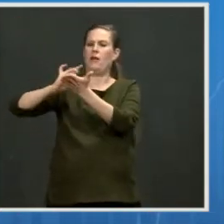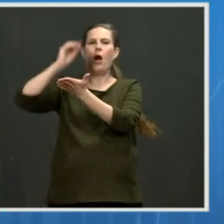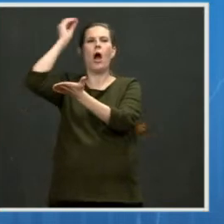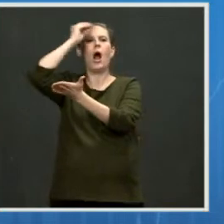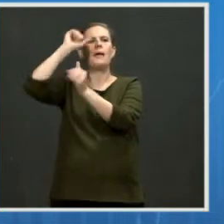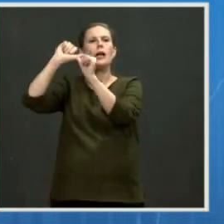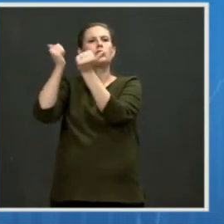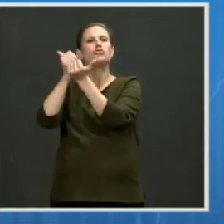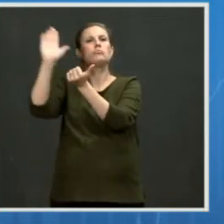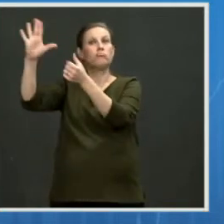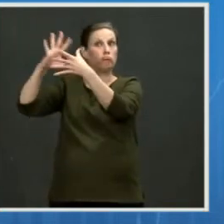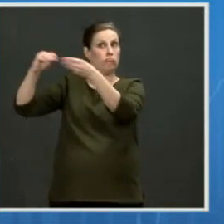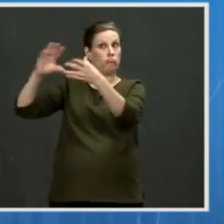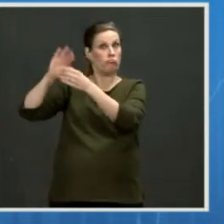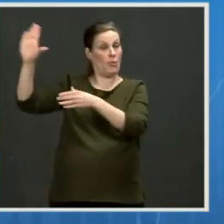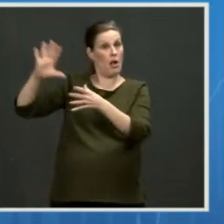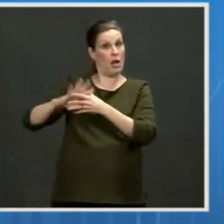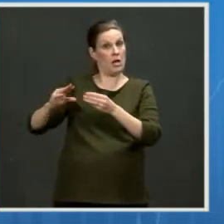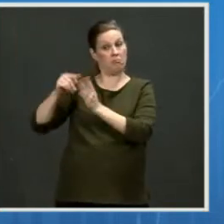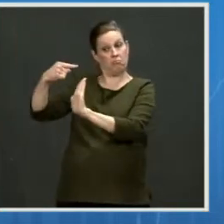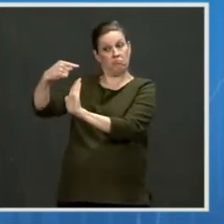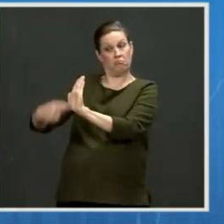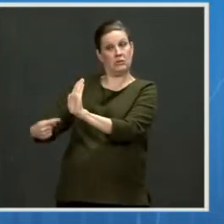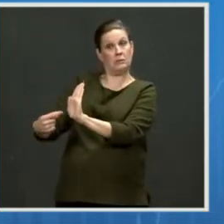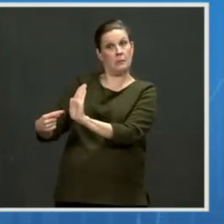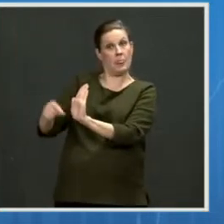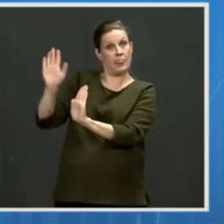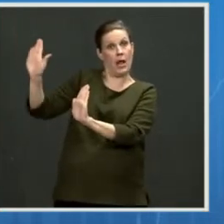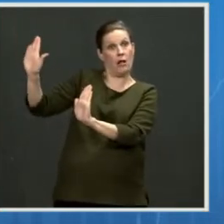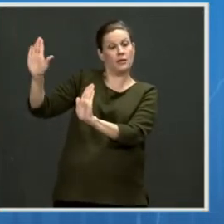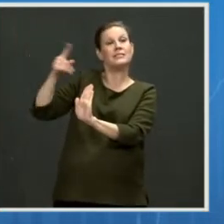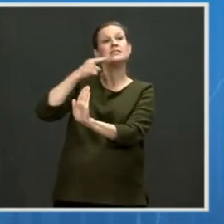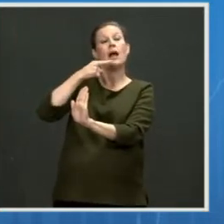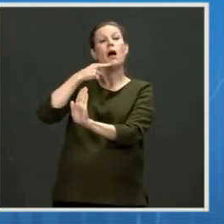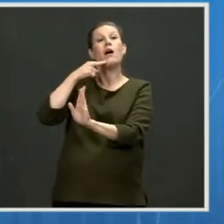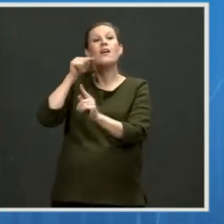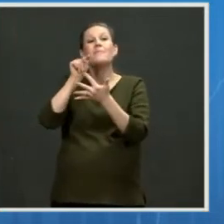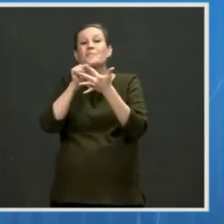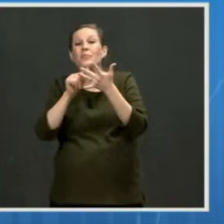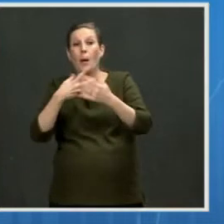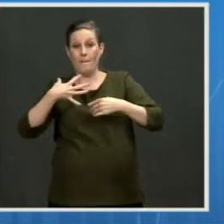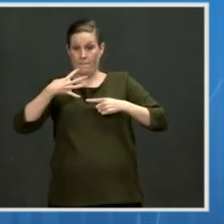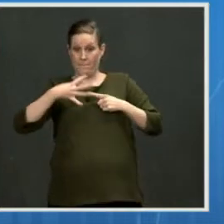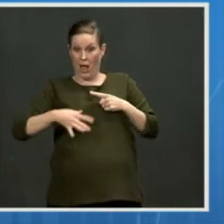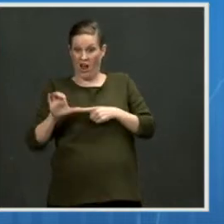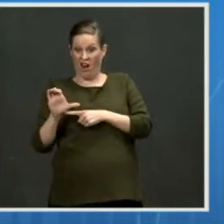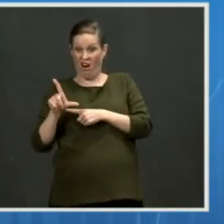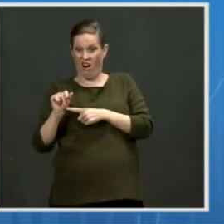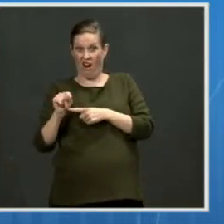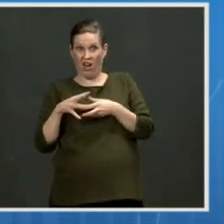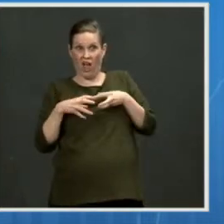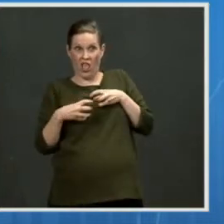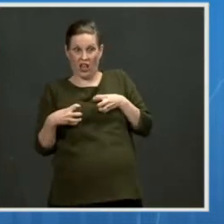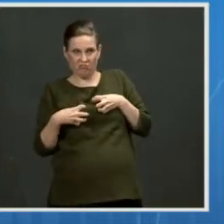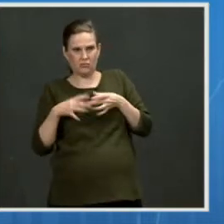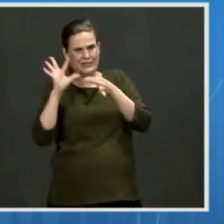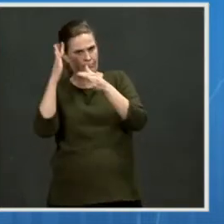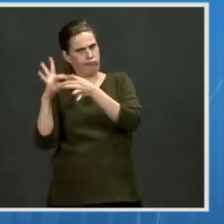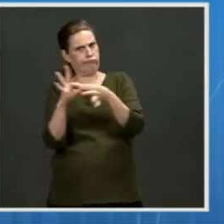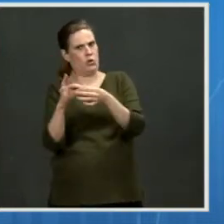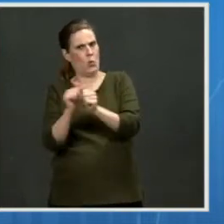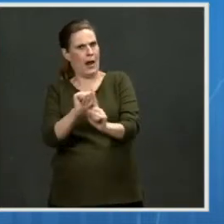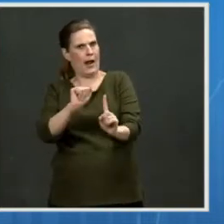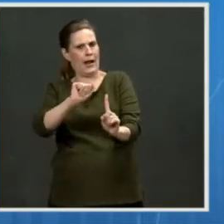opinion that the clotting issues that were seen with the AZ, the frequency of that was